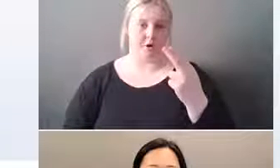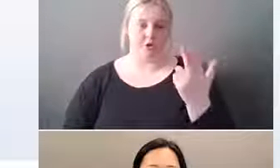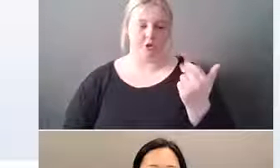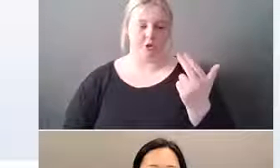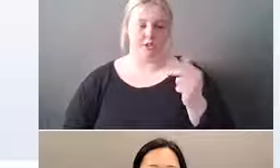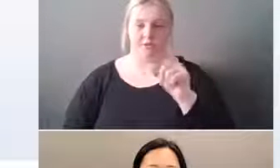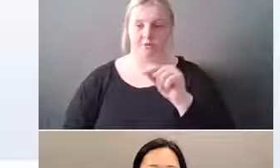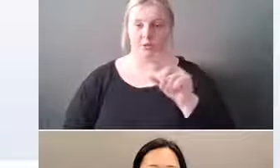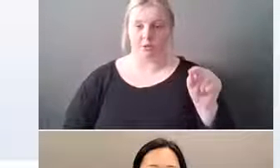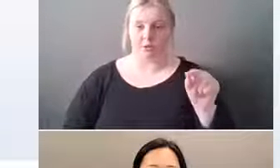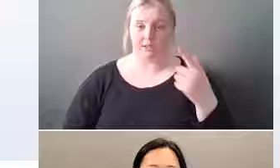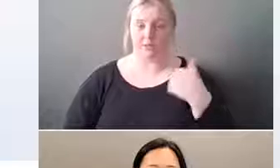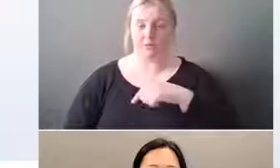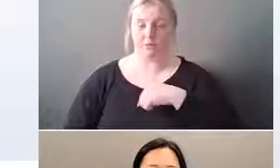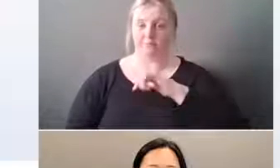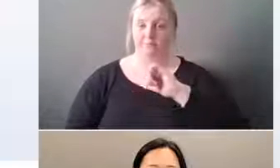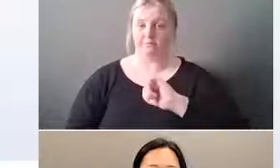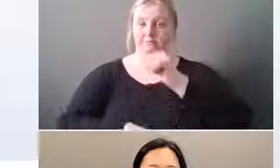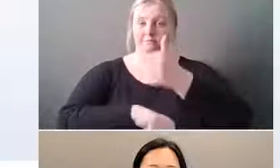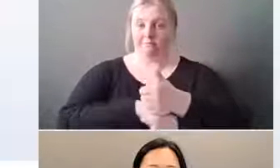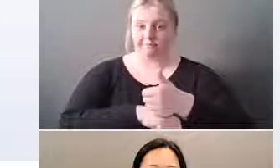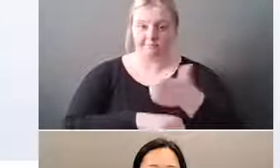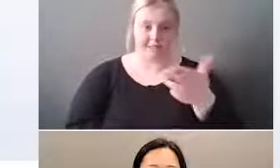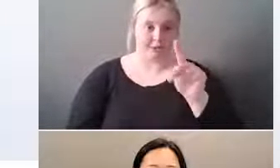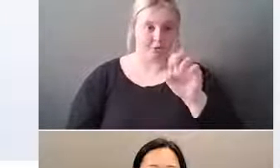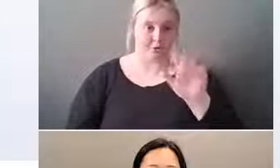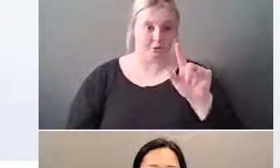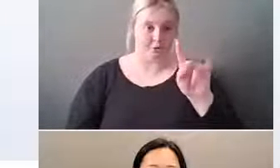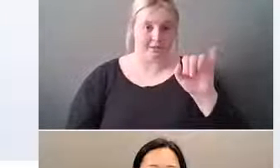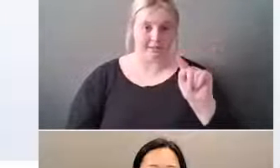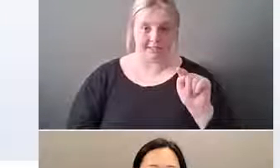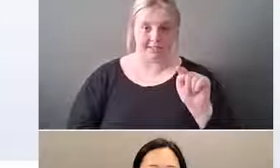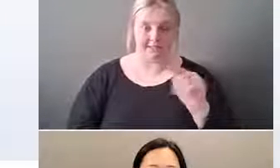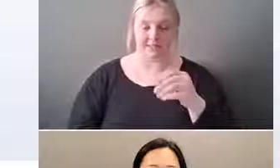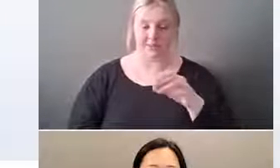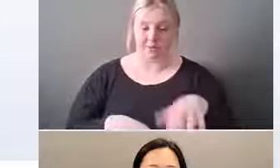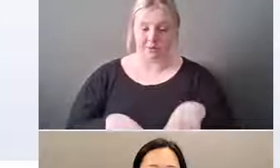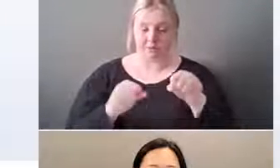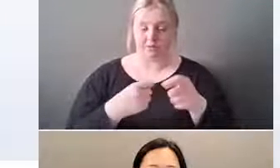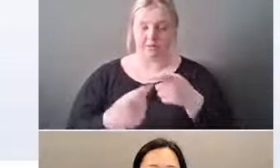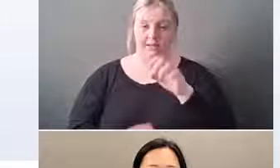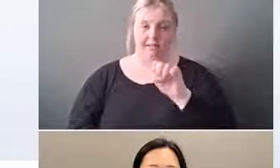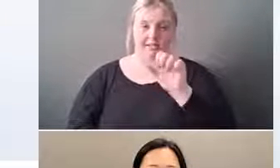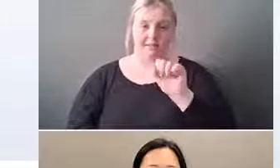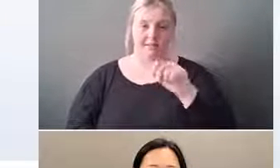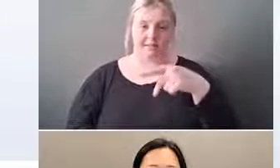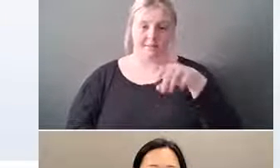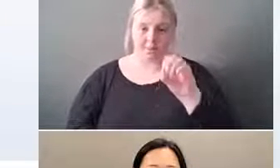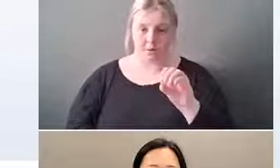actually launched the toolkit itself, and it was hosted by Elder Abuse Prevention Ontario, and Rayanne hosted